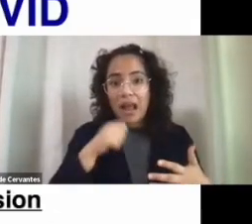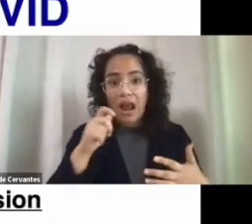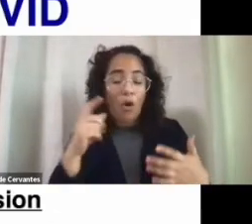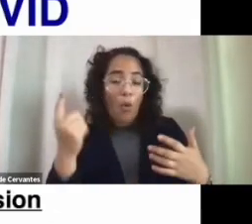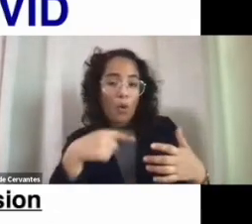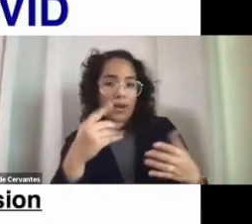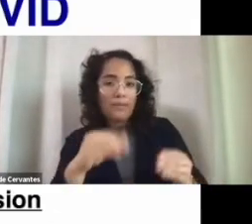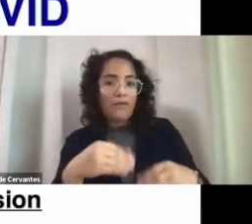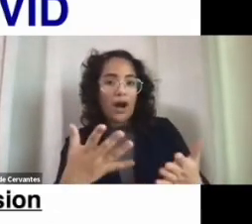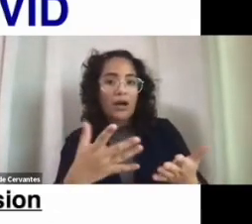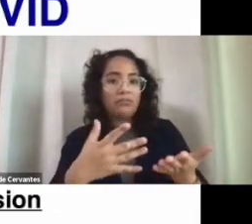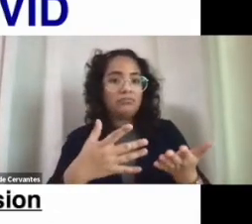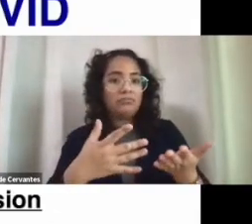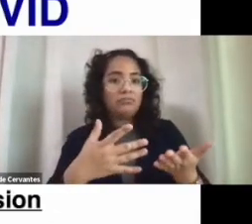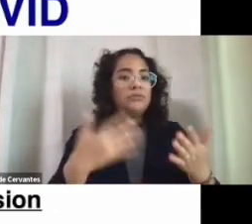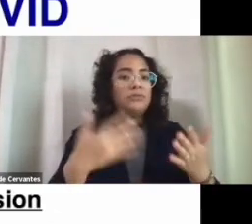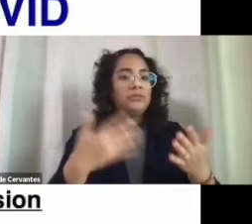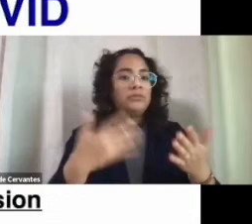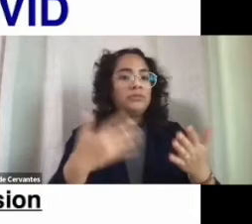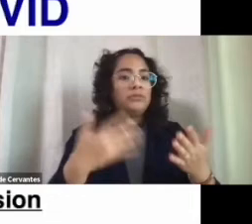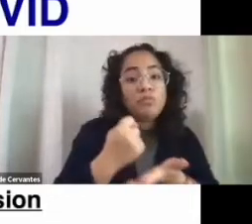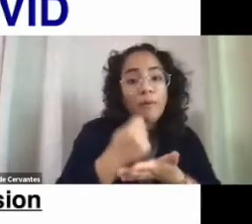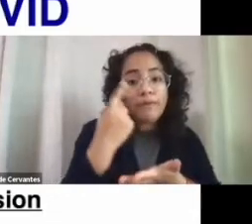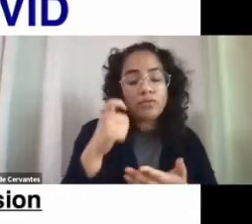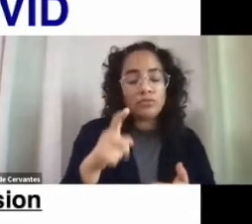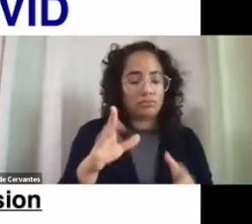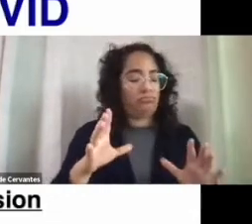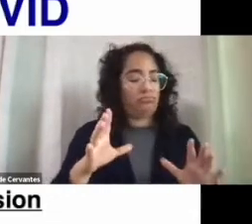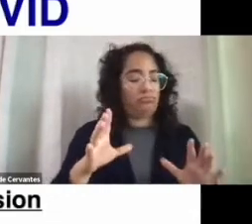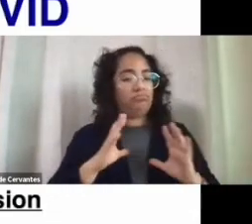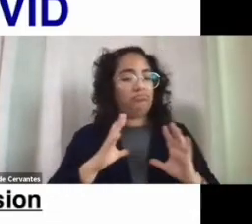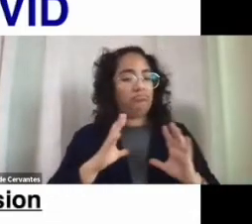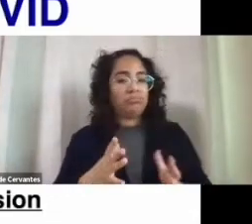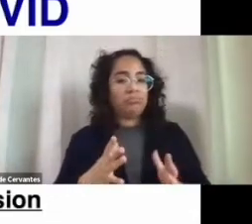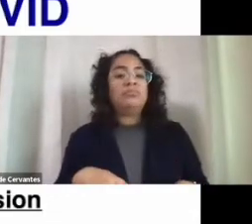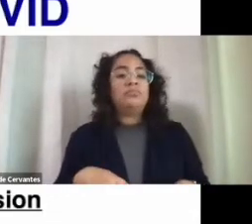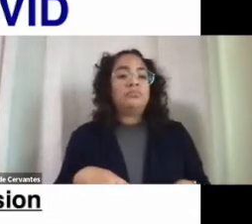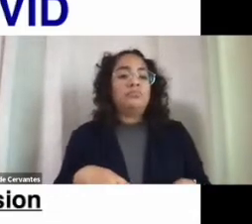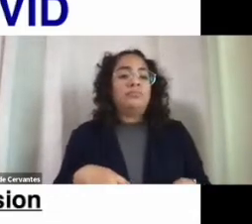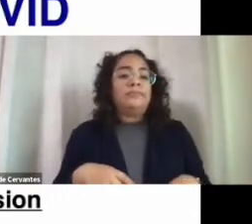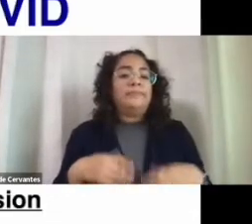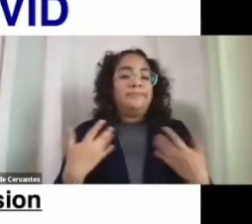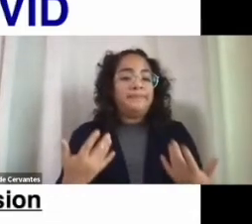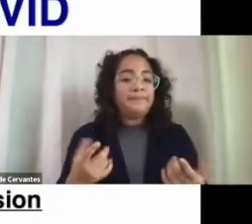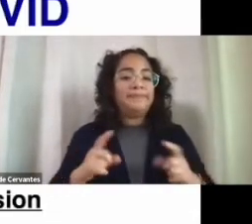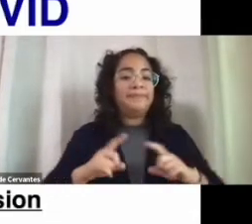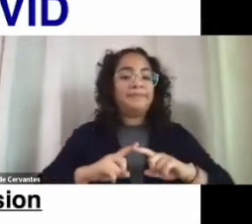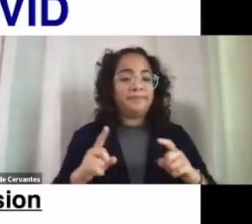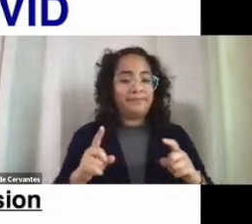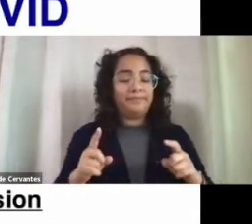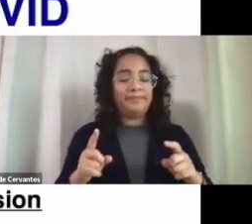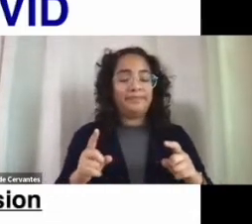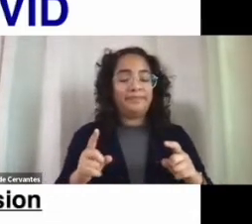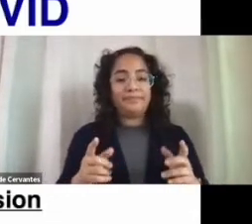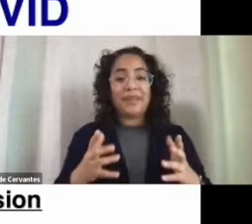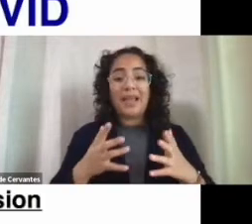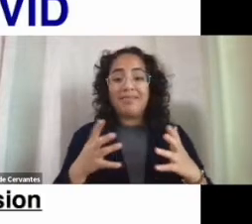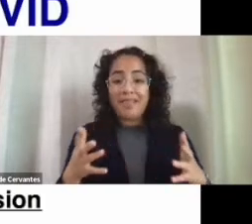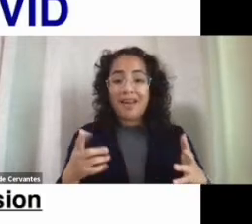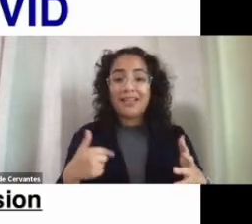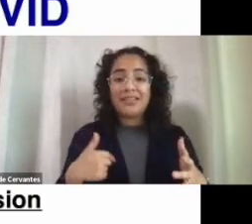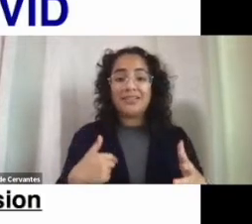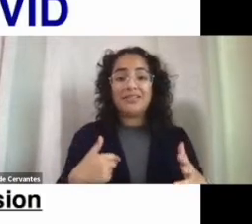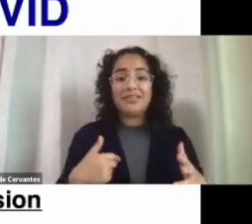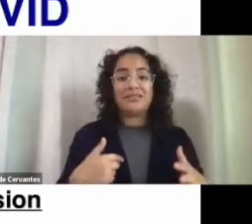of excellence that are popping up. A lot of these lean heavily on rehabilitation and physical